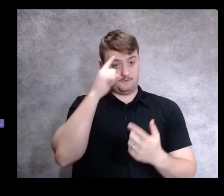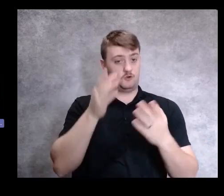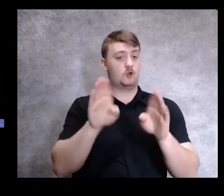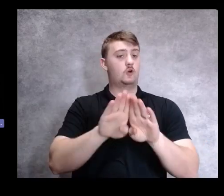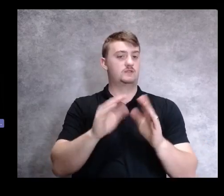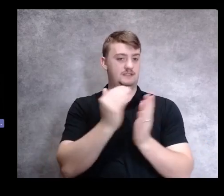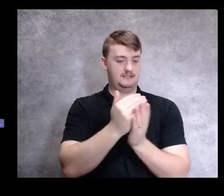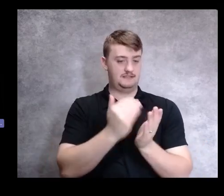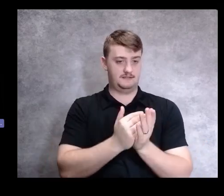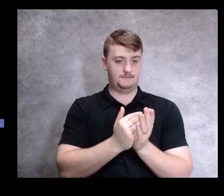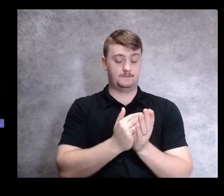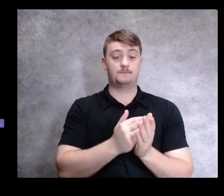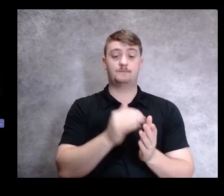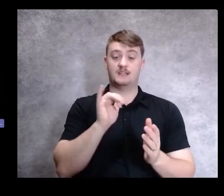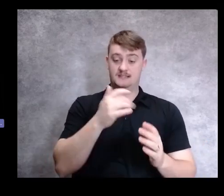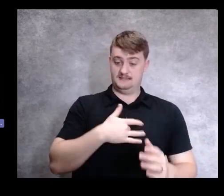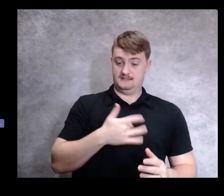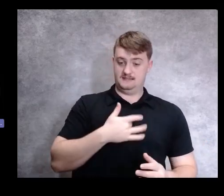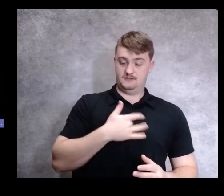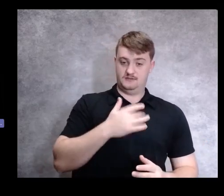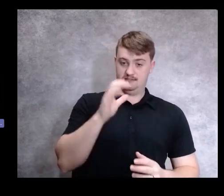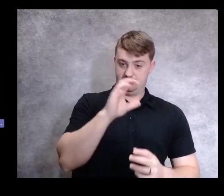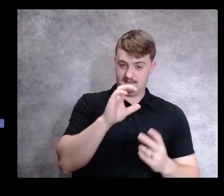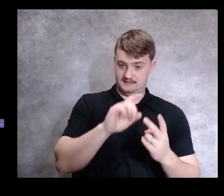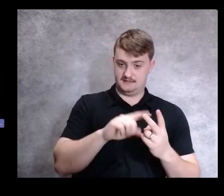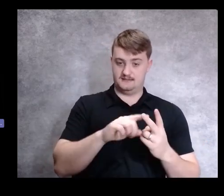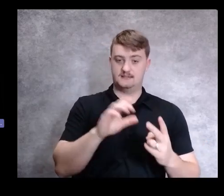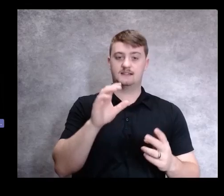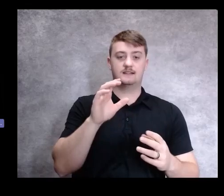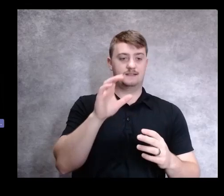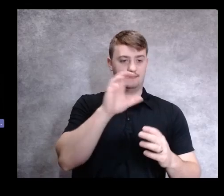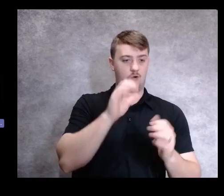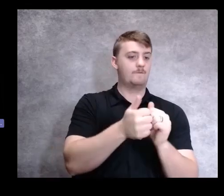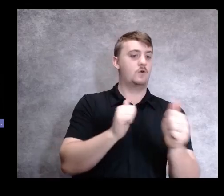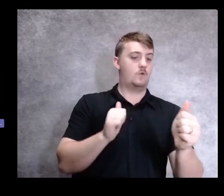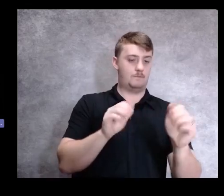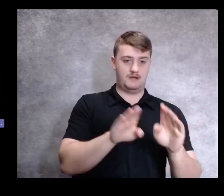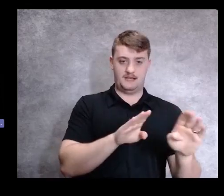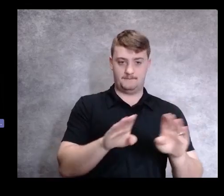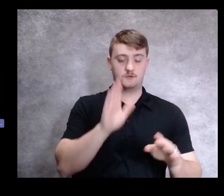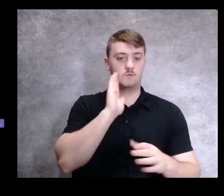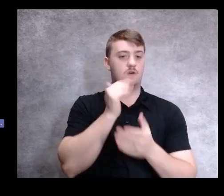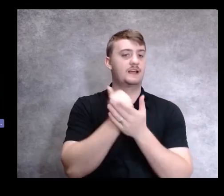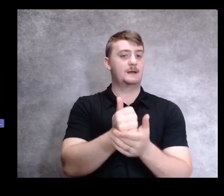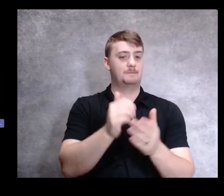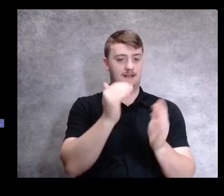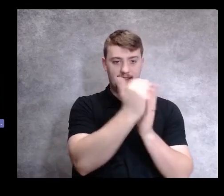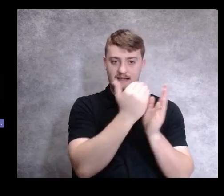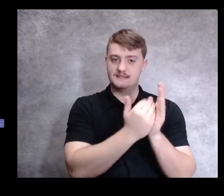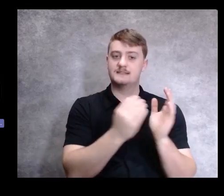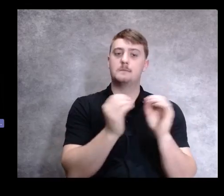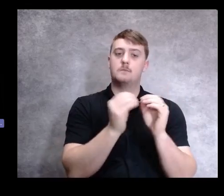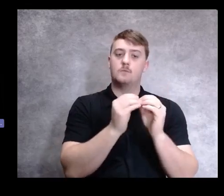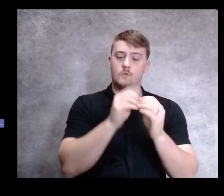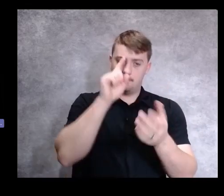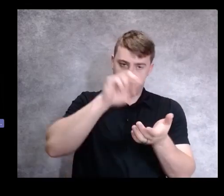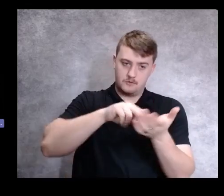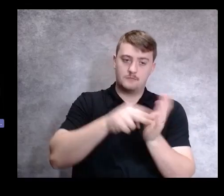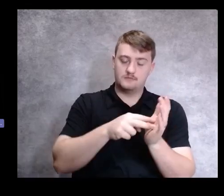Planning to support sensory seeking and sensory avoiding behaviors in lesson plans will help lessons be more purposeful